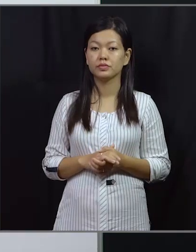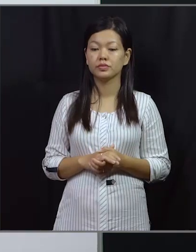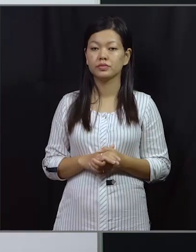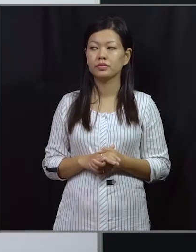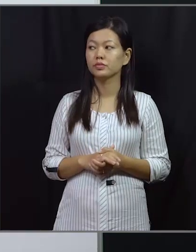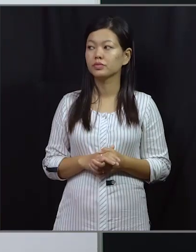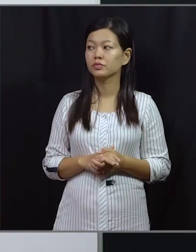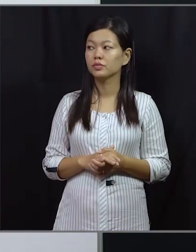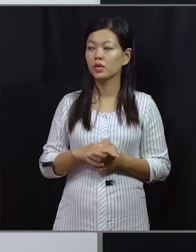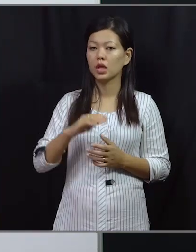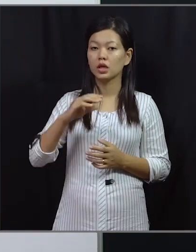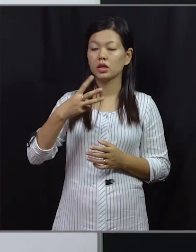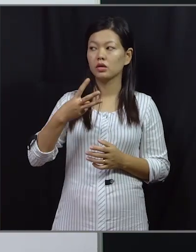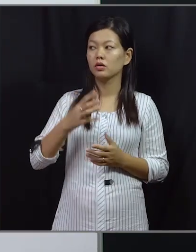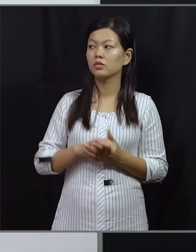set.